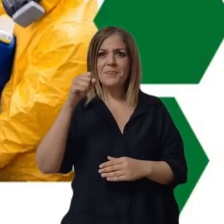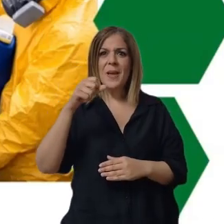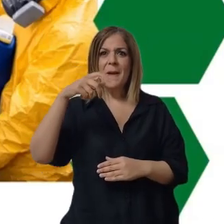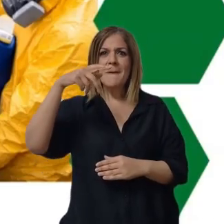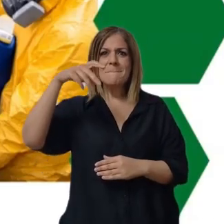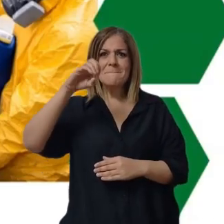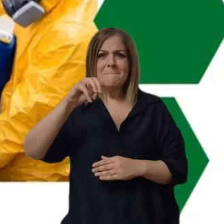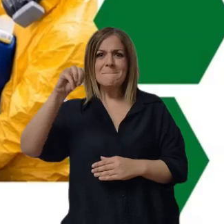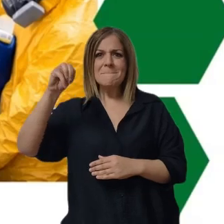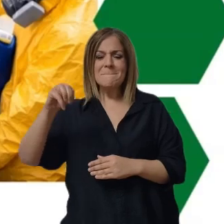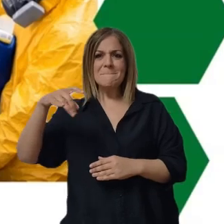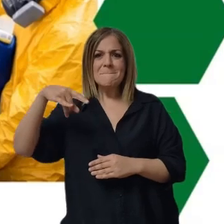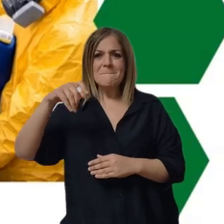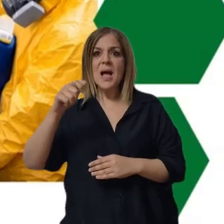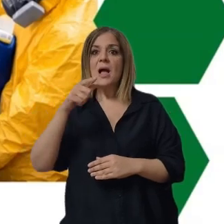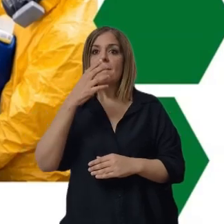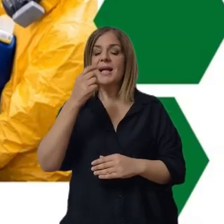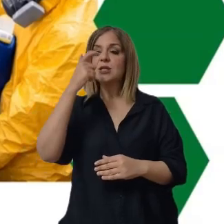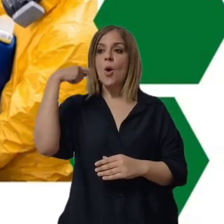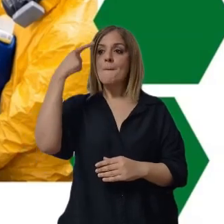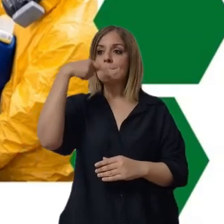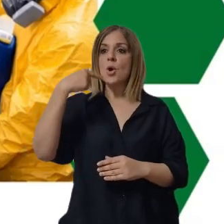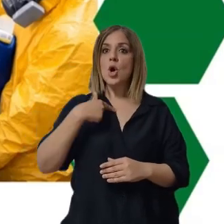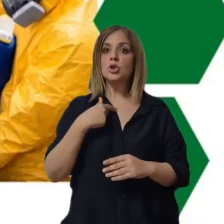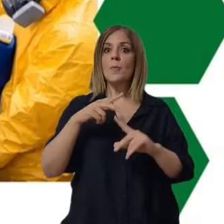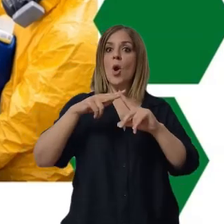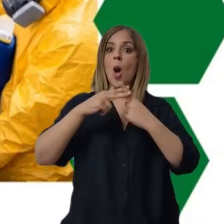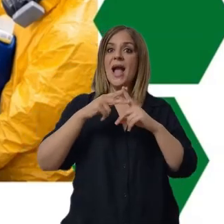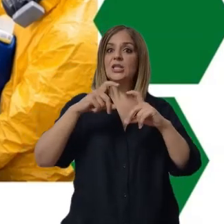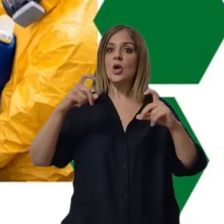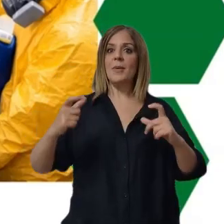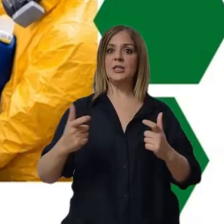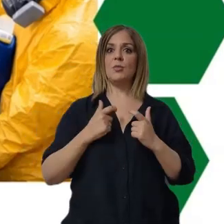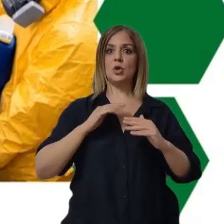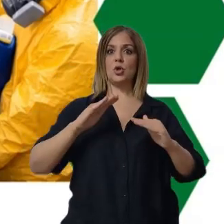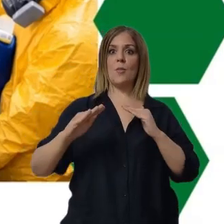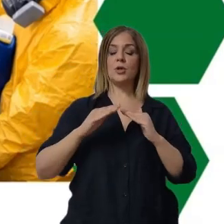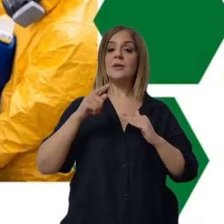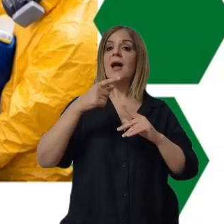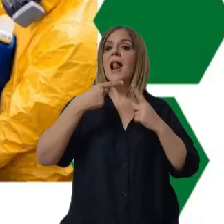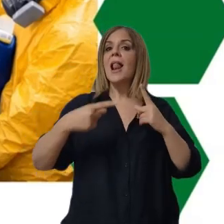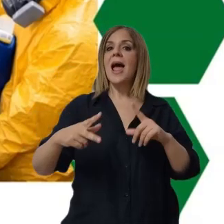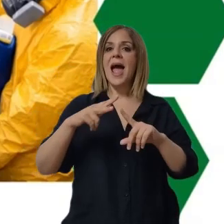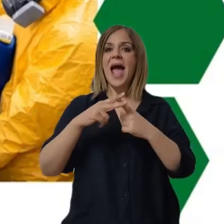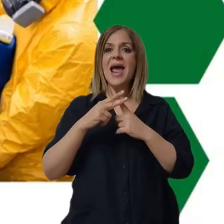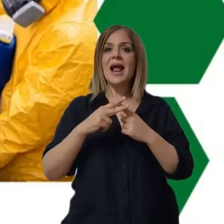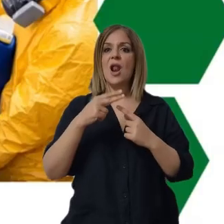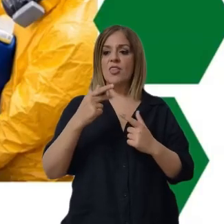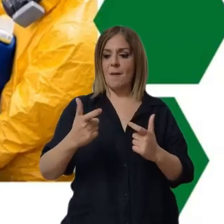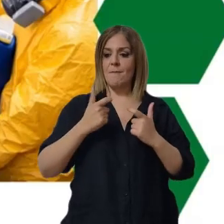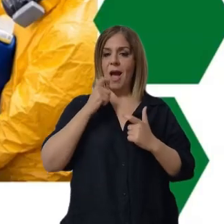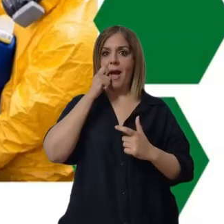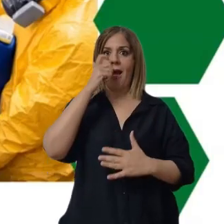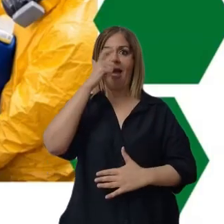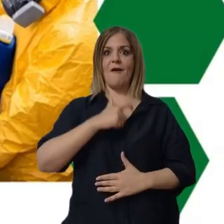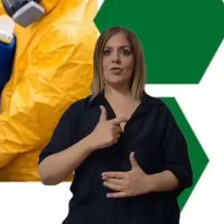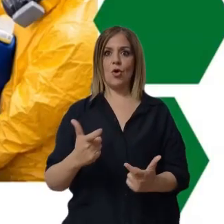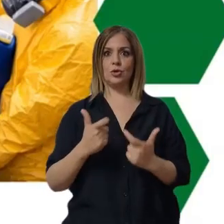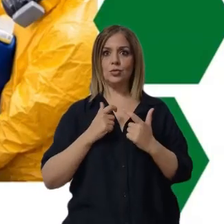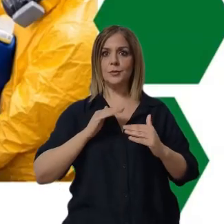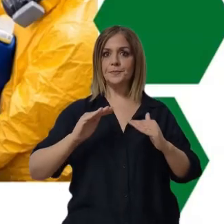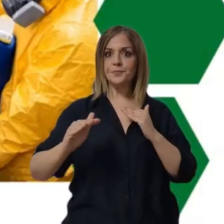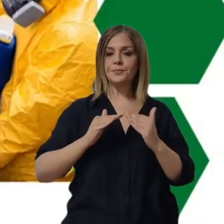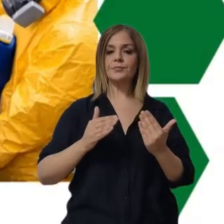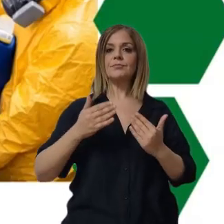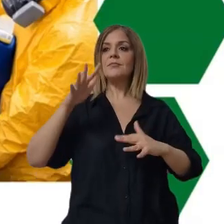PPE are personal protective equipments, and they are essential tools for personal protection, and